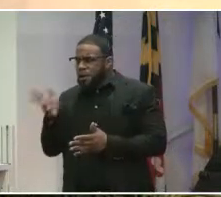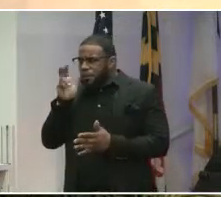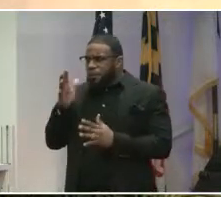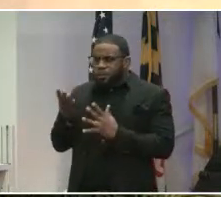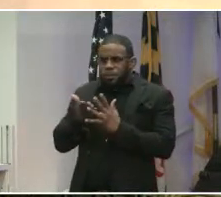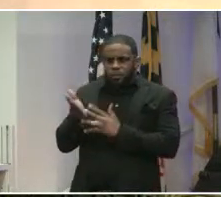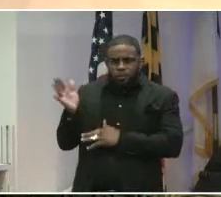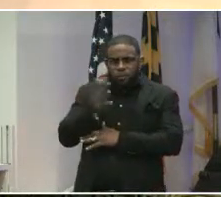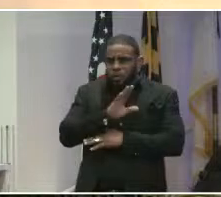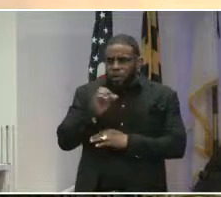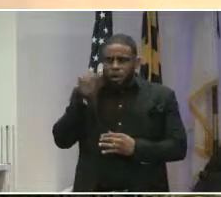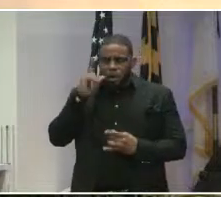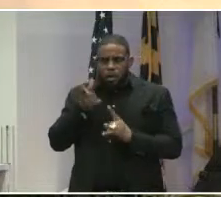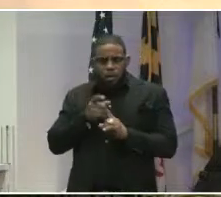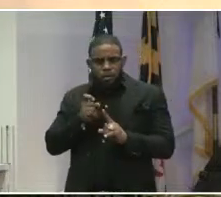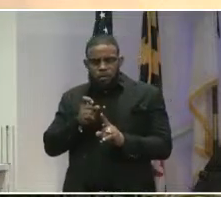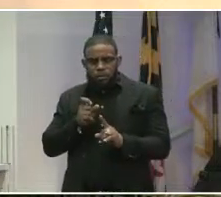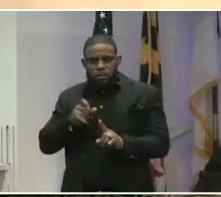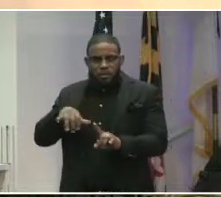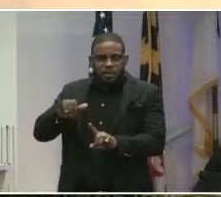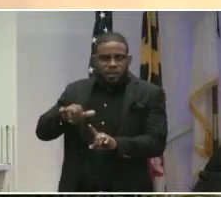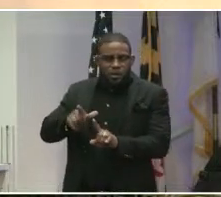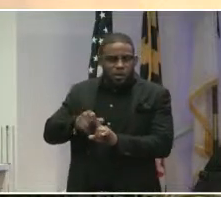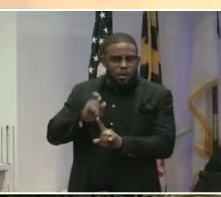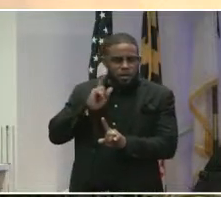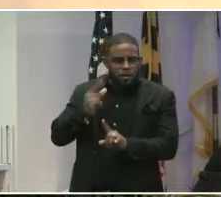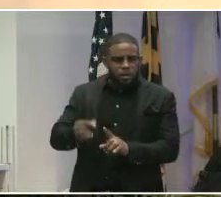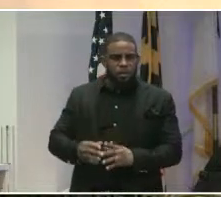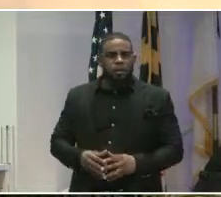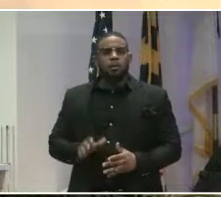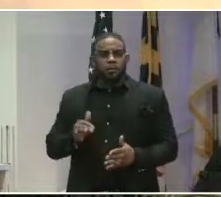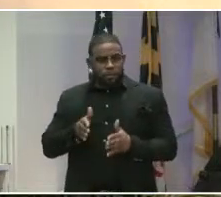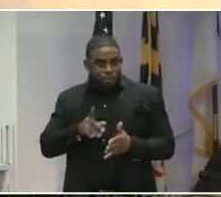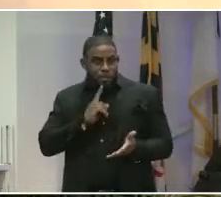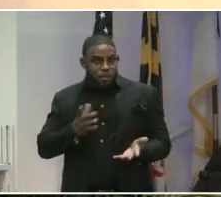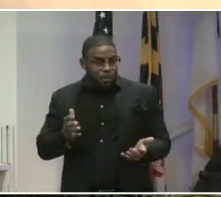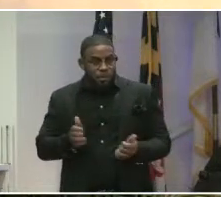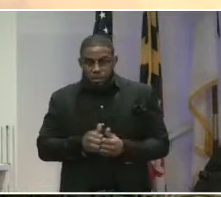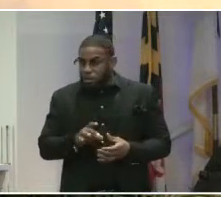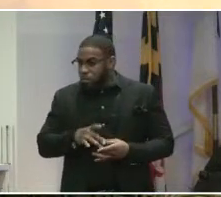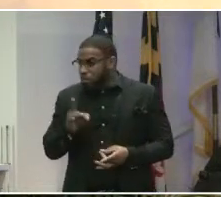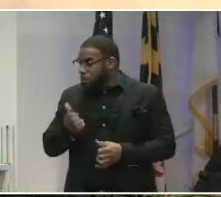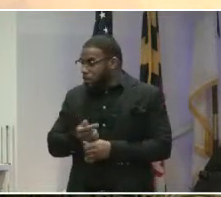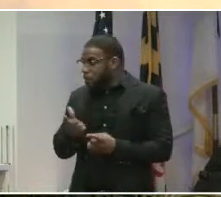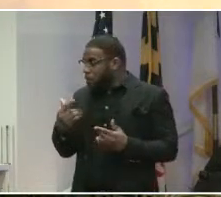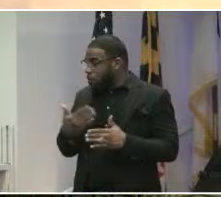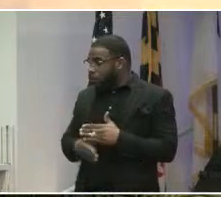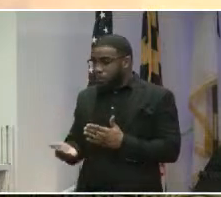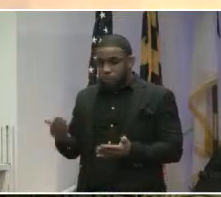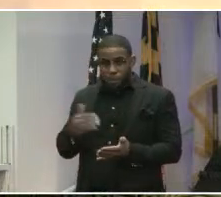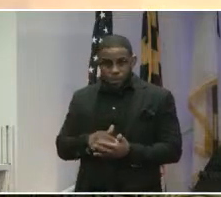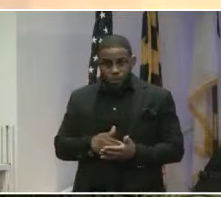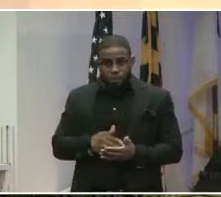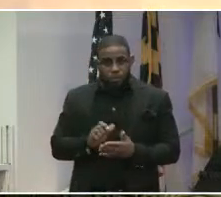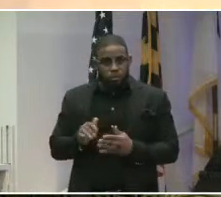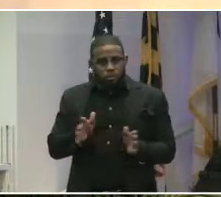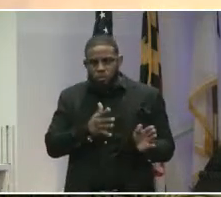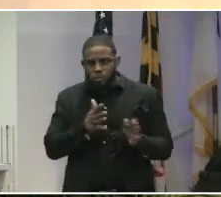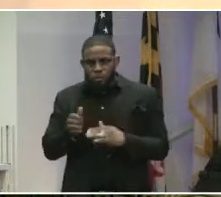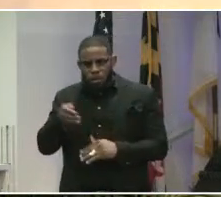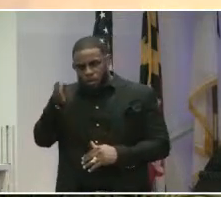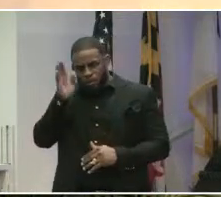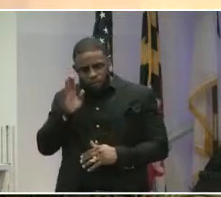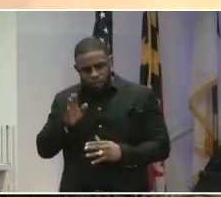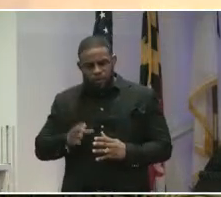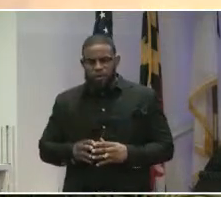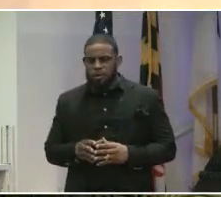trees, but you have no idea where it comes from or where it's headed. That's the way it is with everybody born again, by the wind of God, by